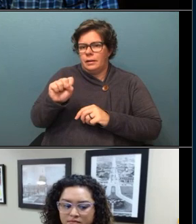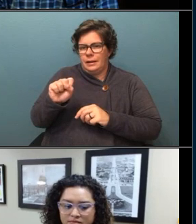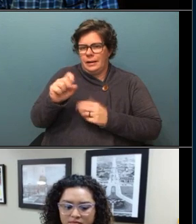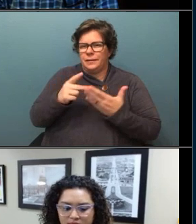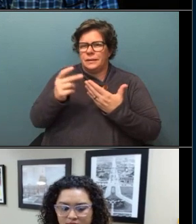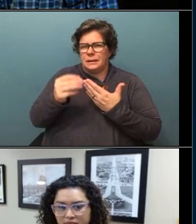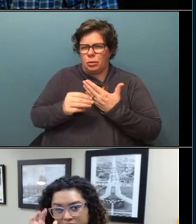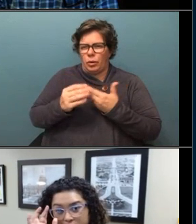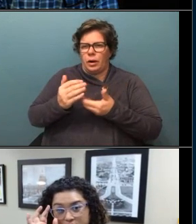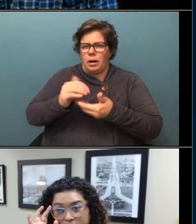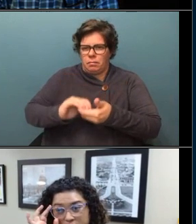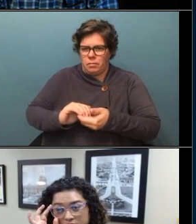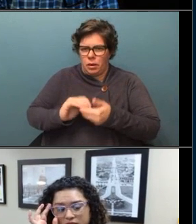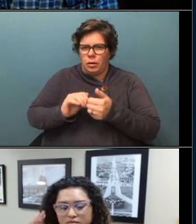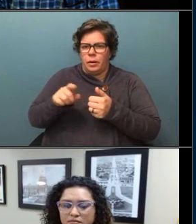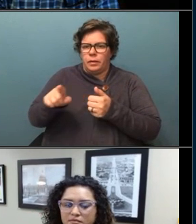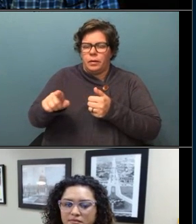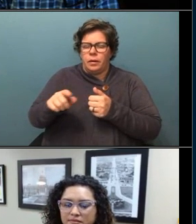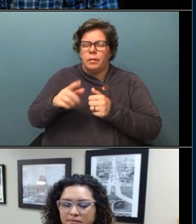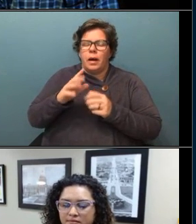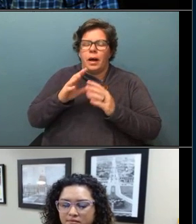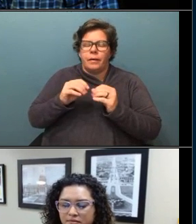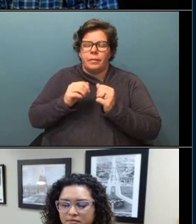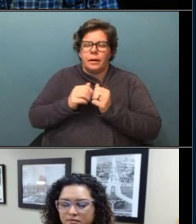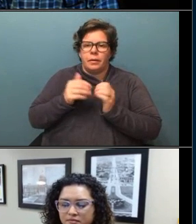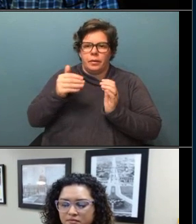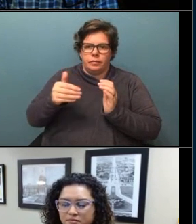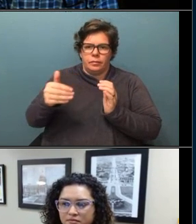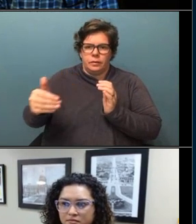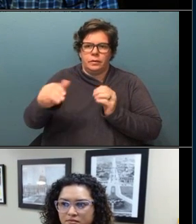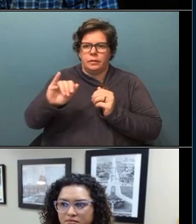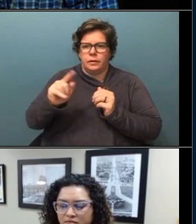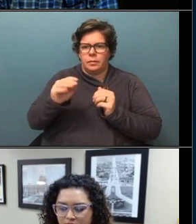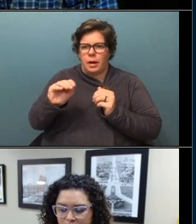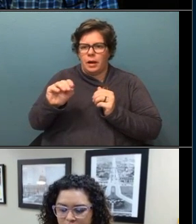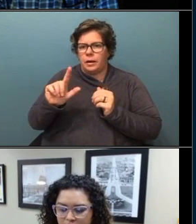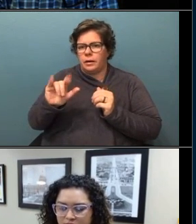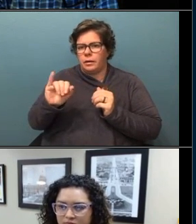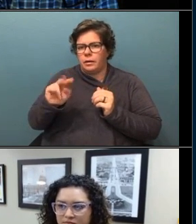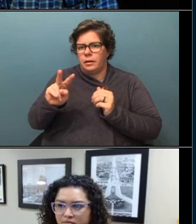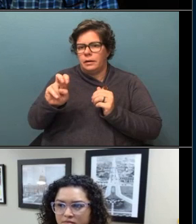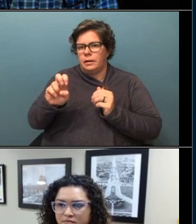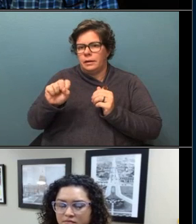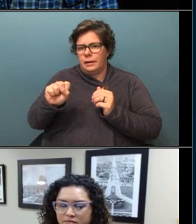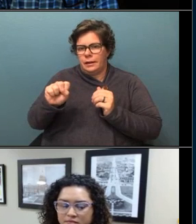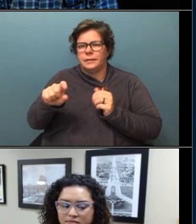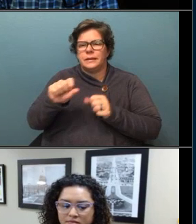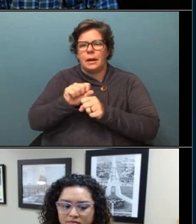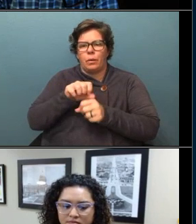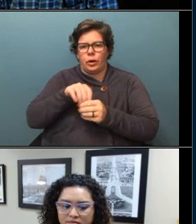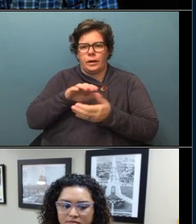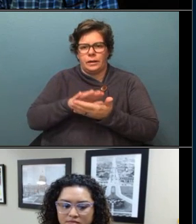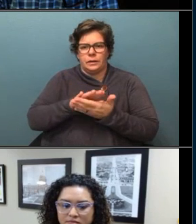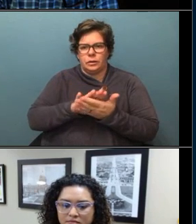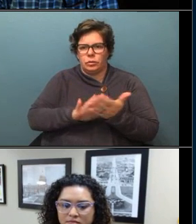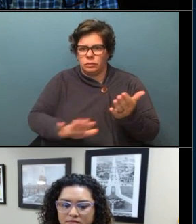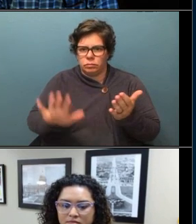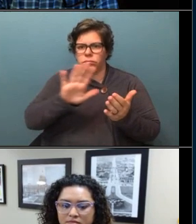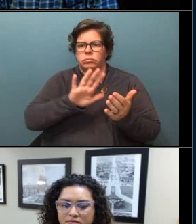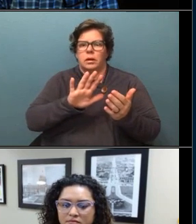And so I know, because I meet regularly with the folks from Idaho Lives, they do a lot of work in the schools across